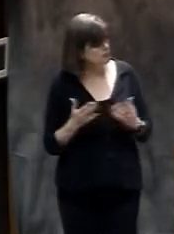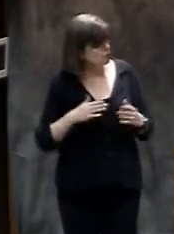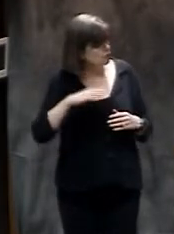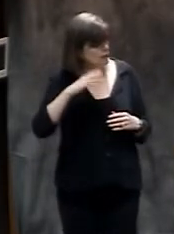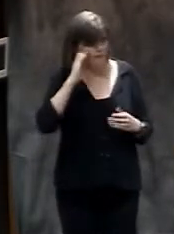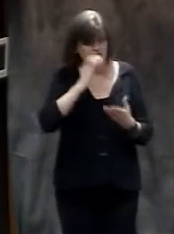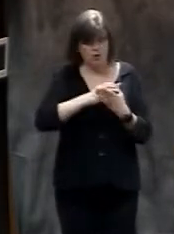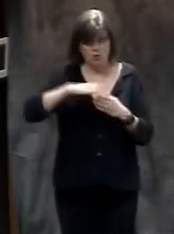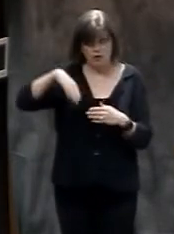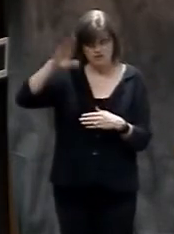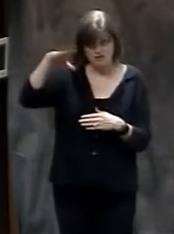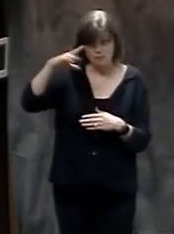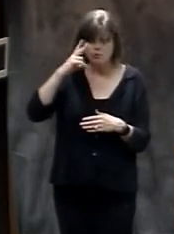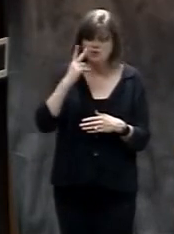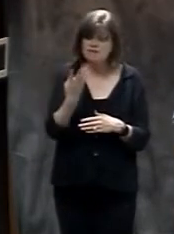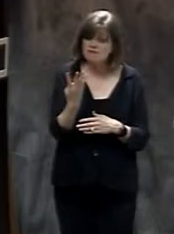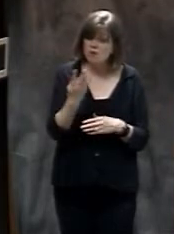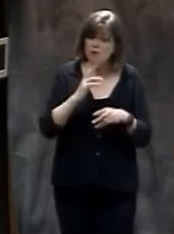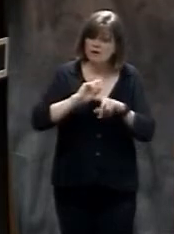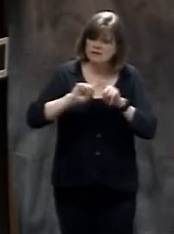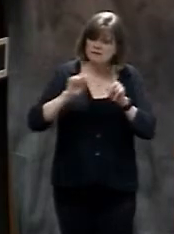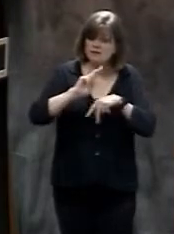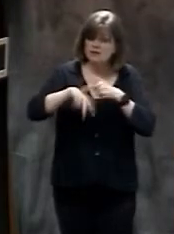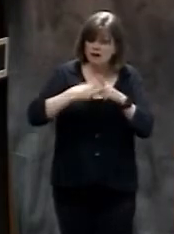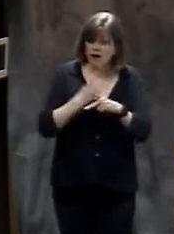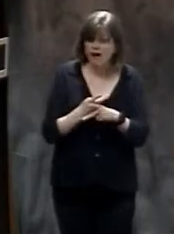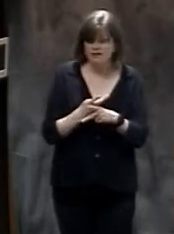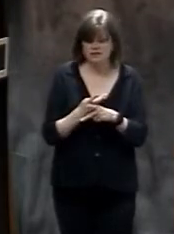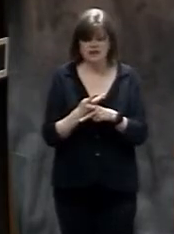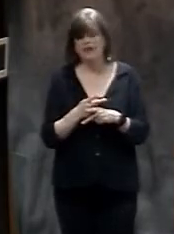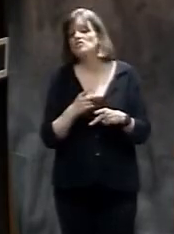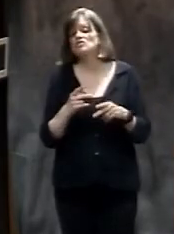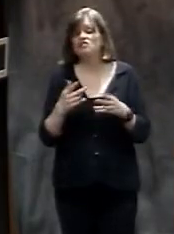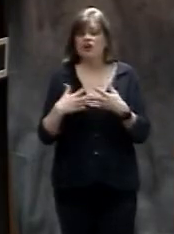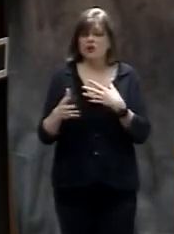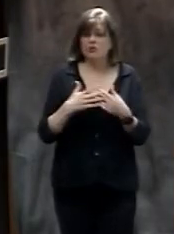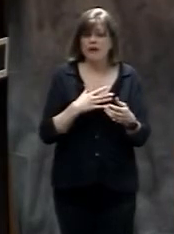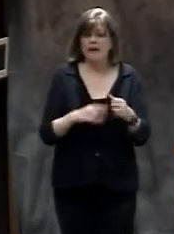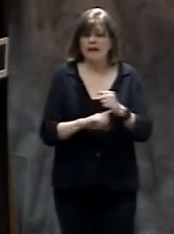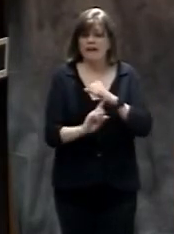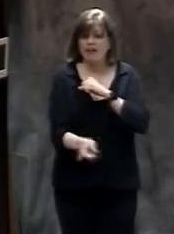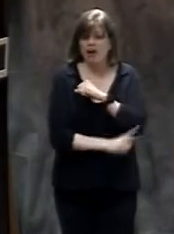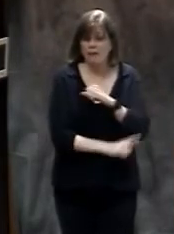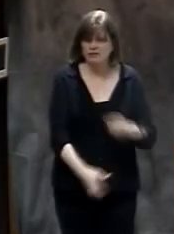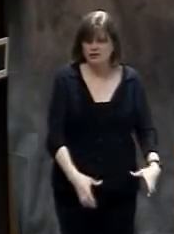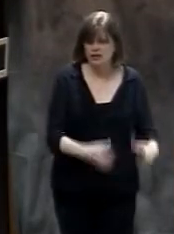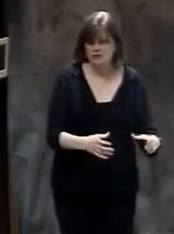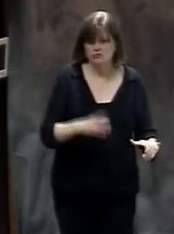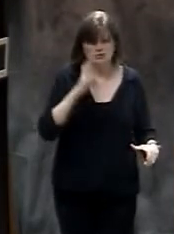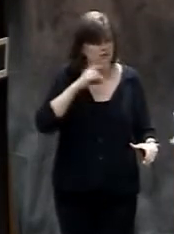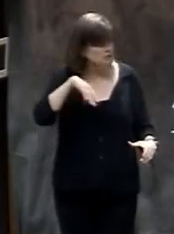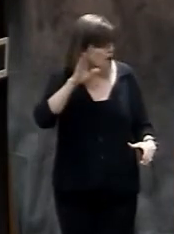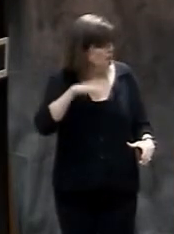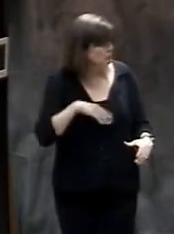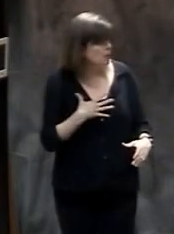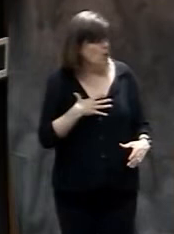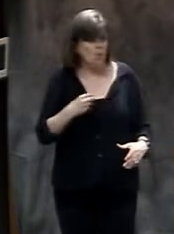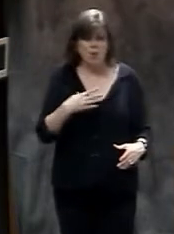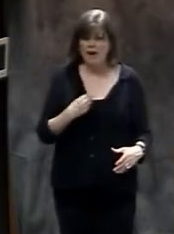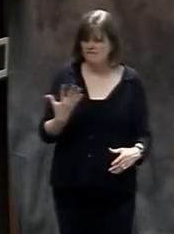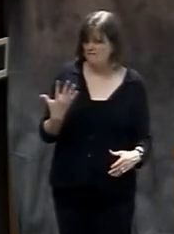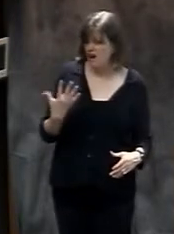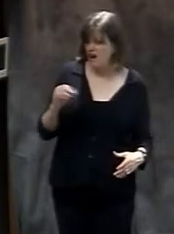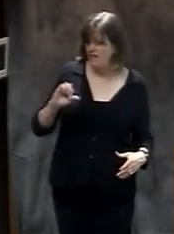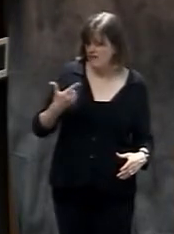there are 4 different containers. There's a gray garbage can you can see near the top, and then a white 5-gallon bucket, a